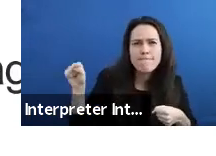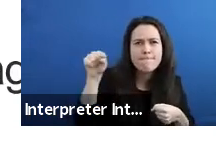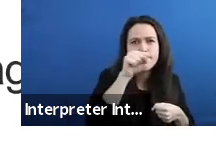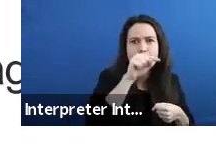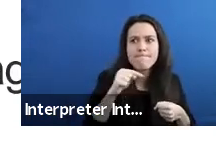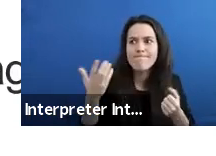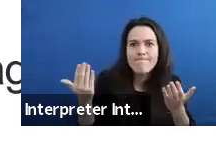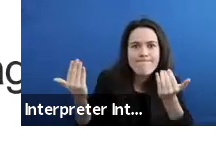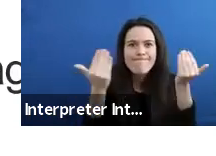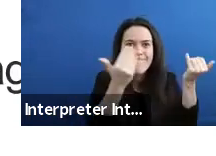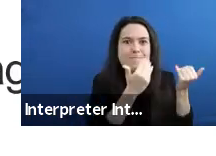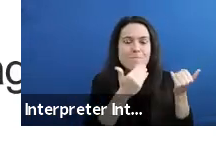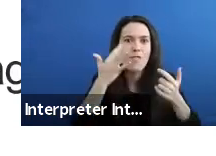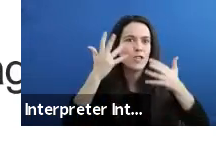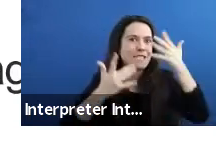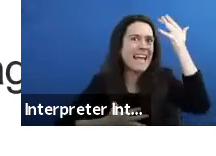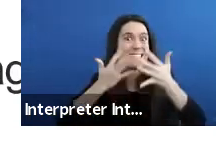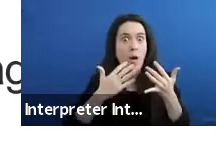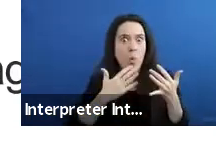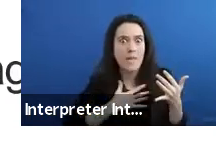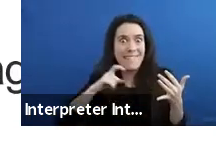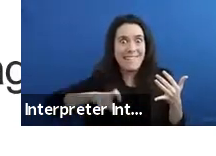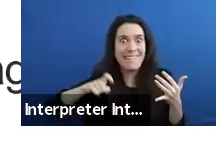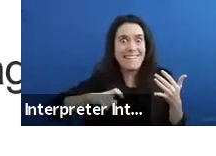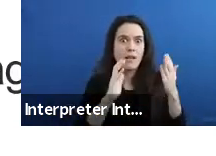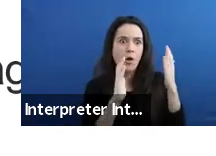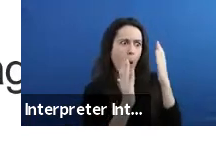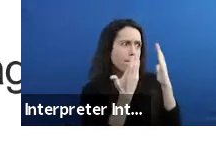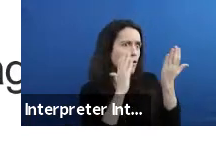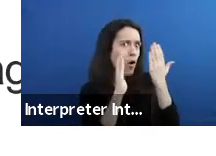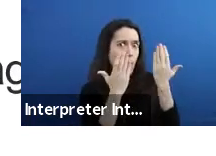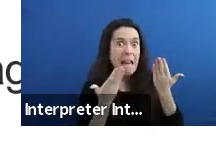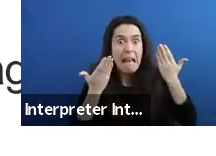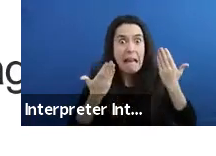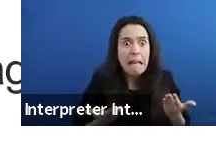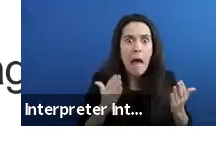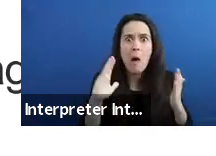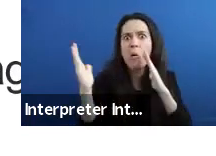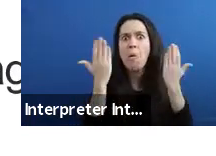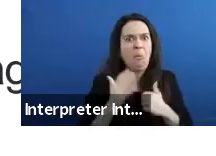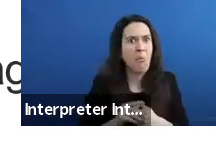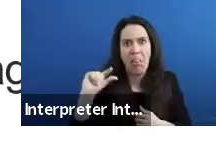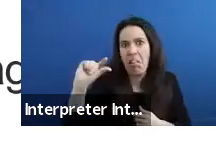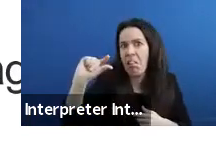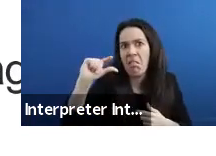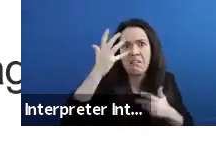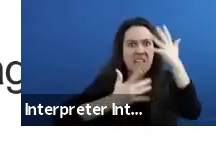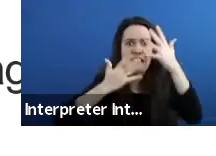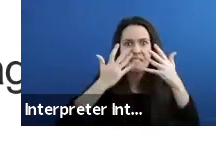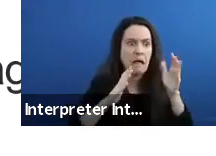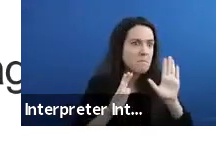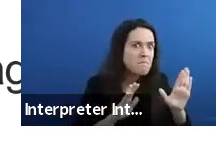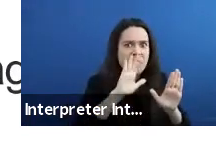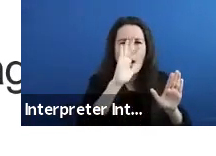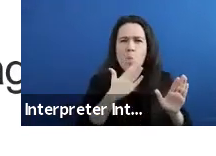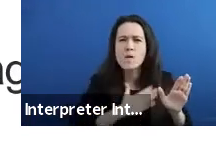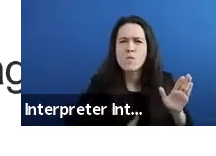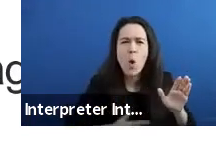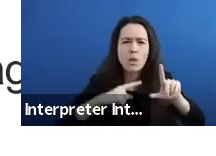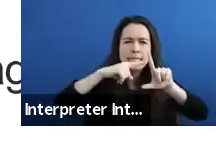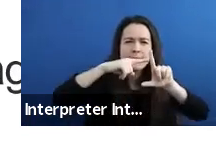the availability of comparable data internationally is quite limited. So we'll need to check national statistics